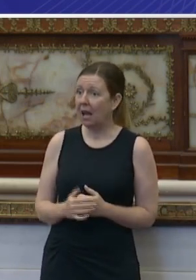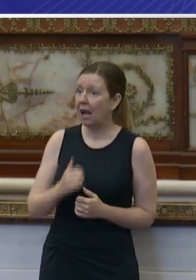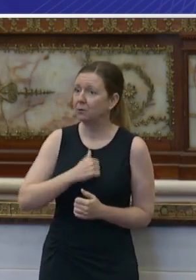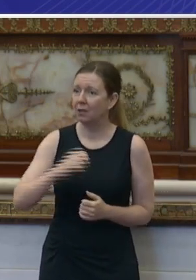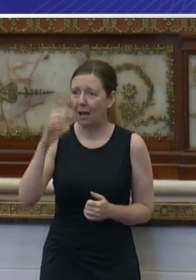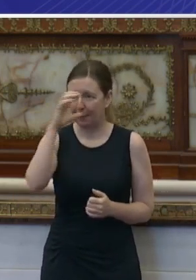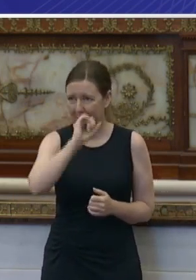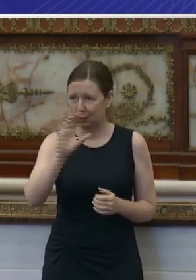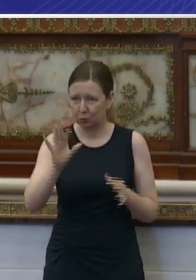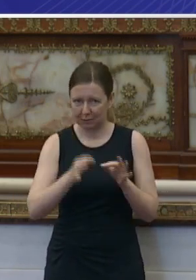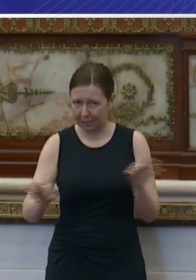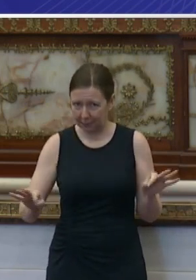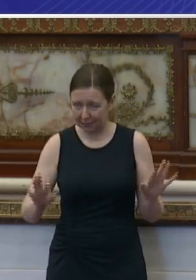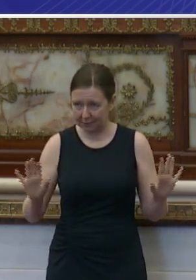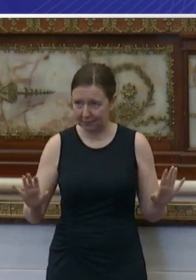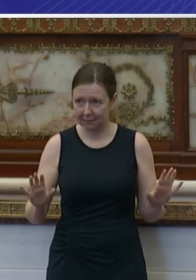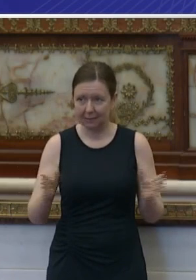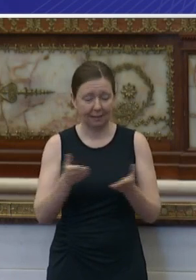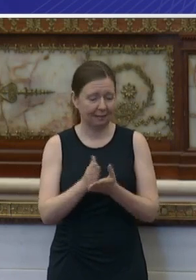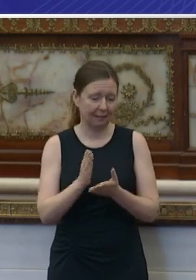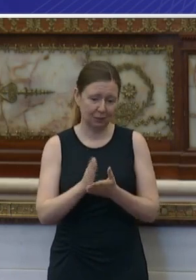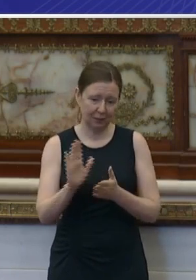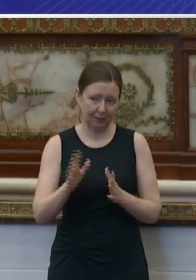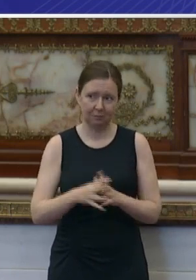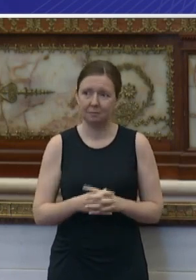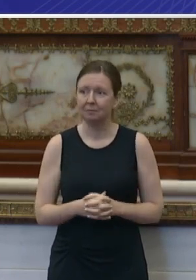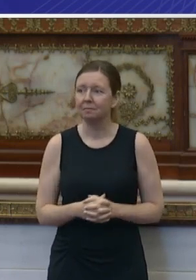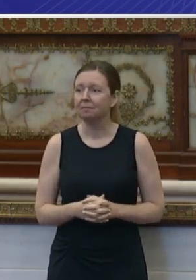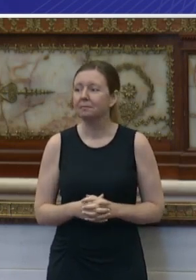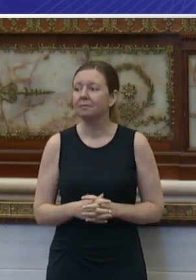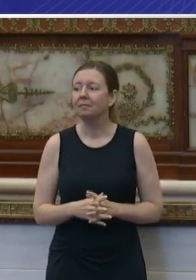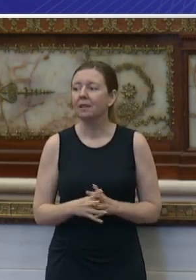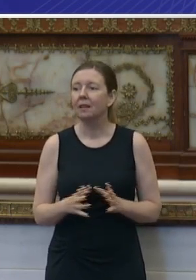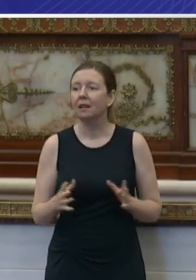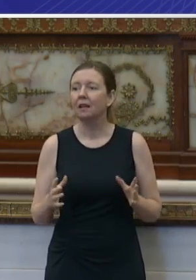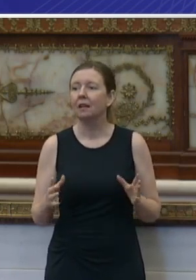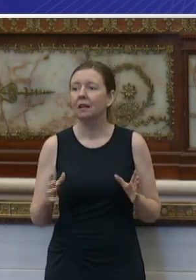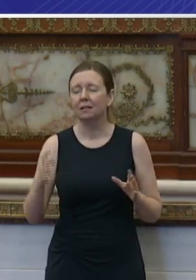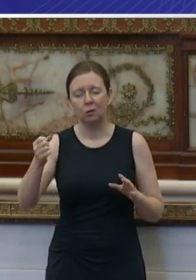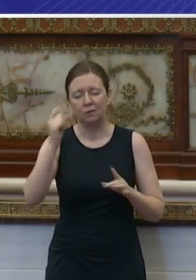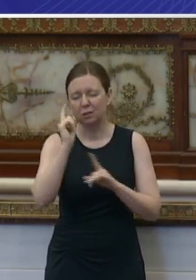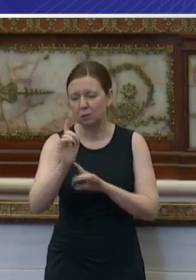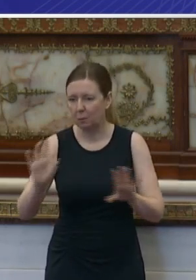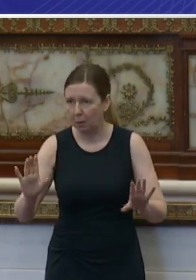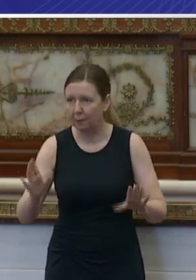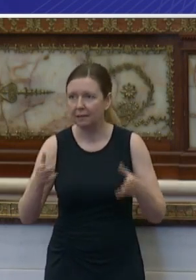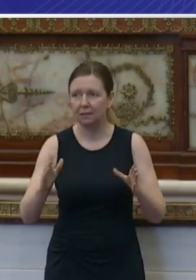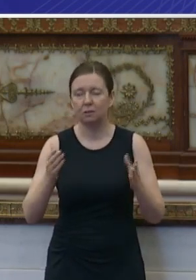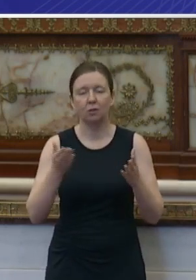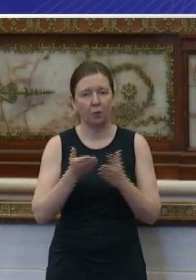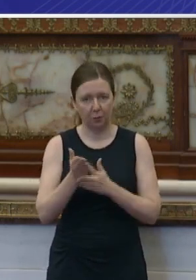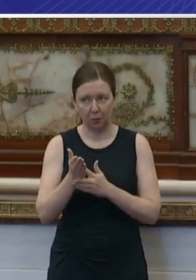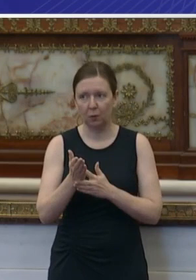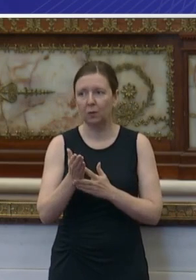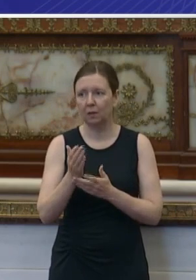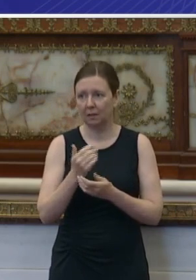your statement. I missed your request in the chat. No, I just if you could hold for just a moment, let's just go through and